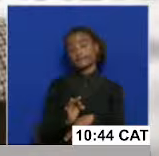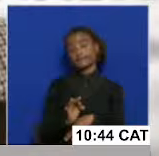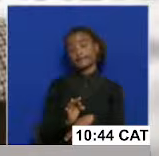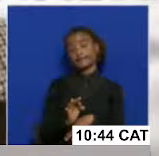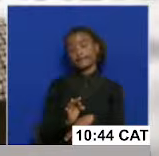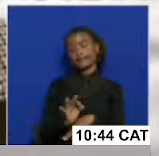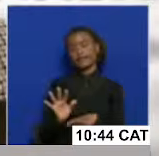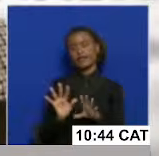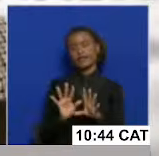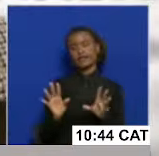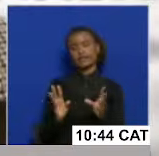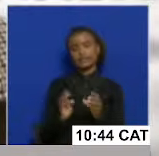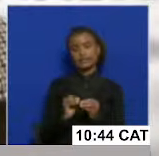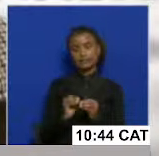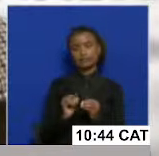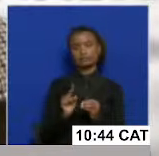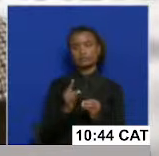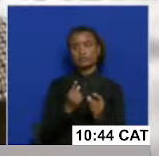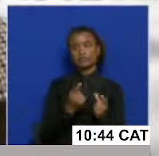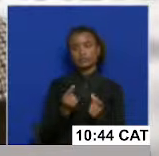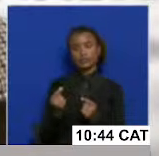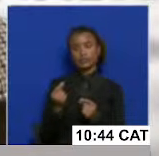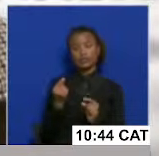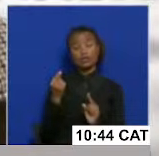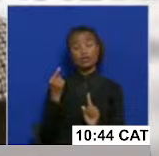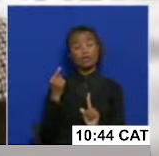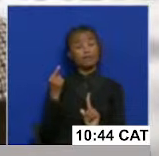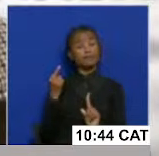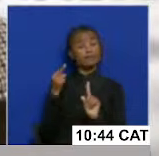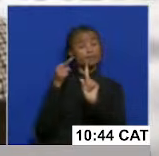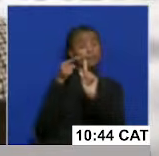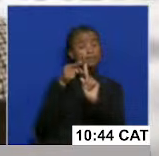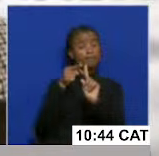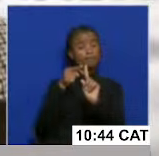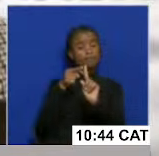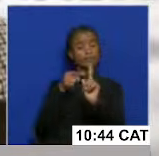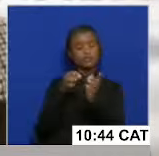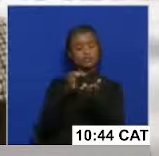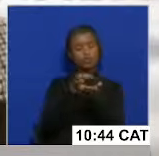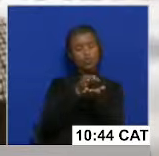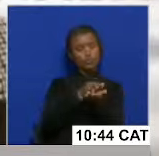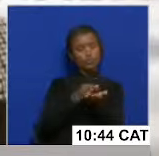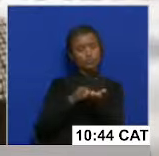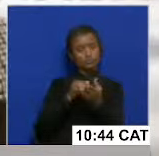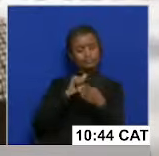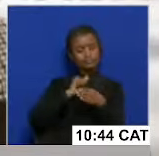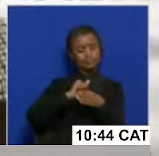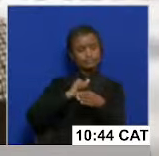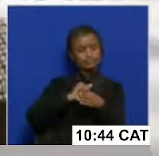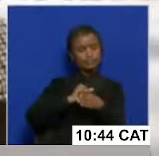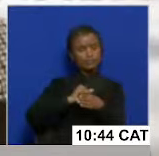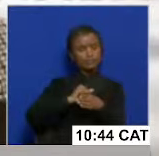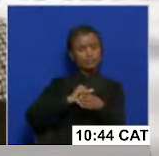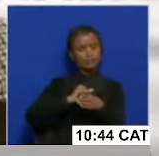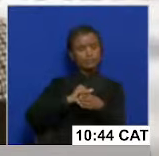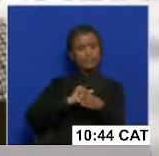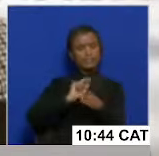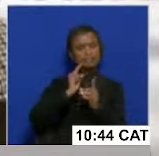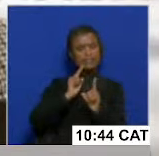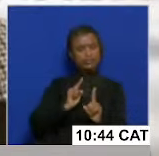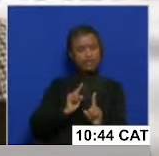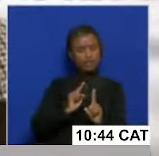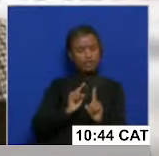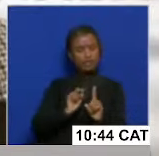was to steal the stones as you've testified and give them to